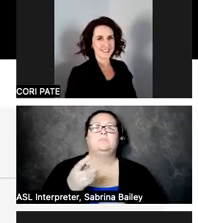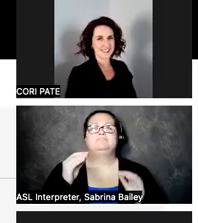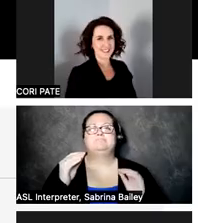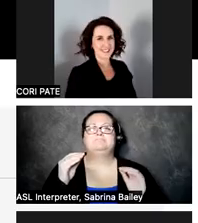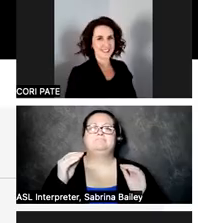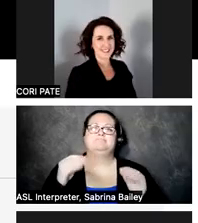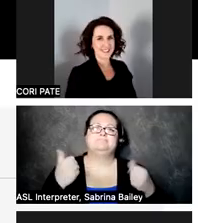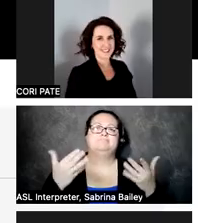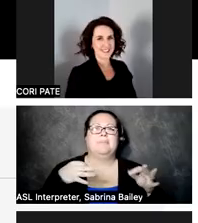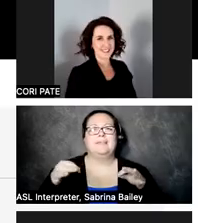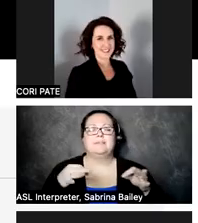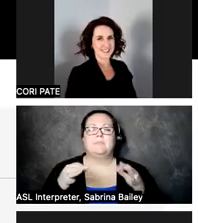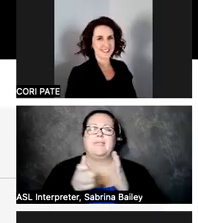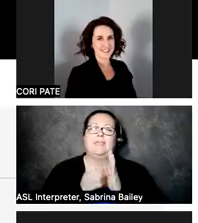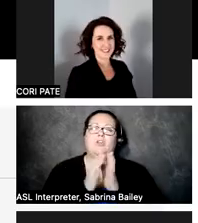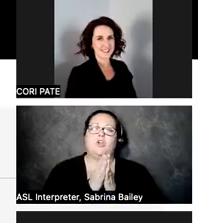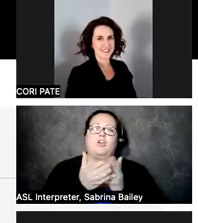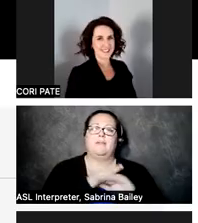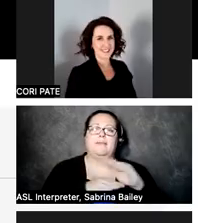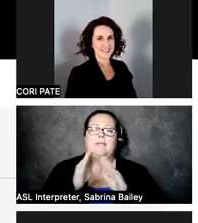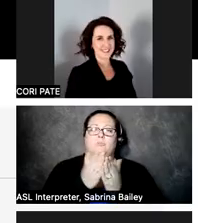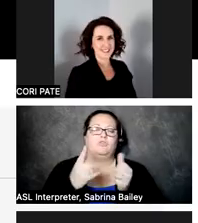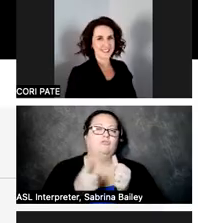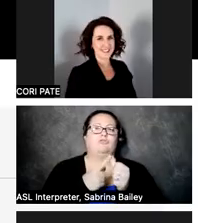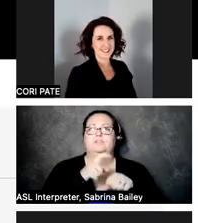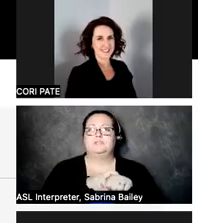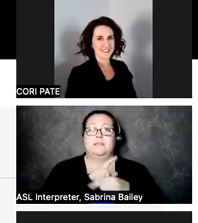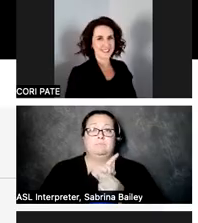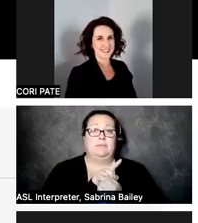with families at the first time that